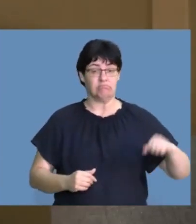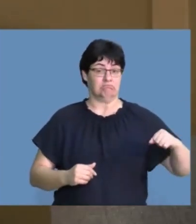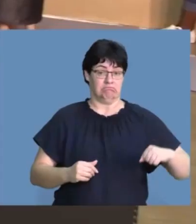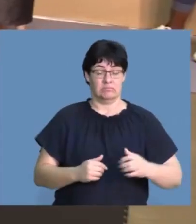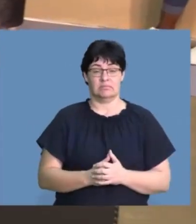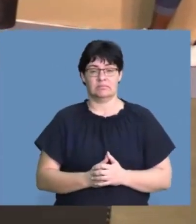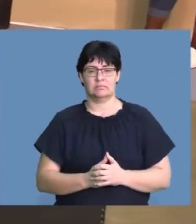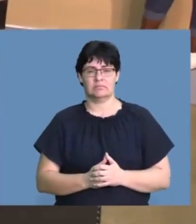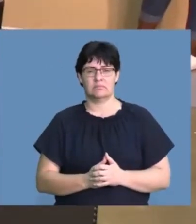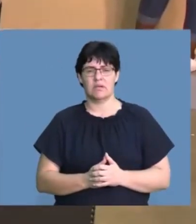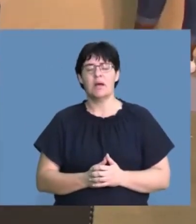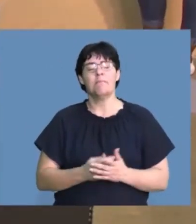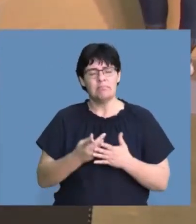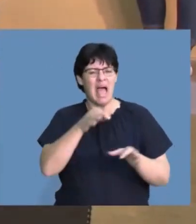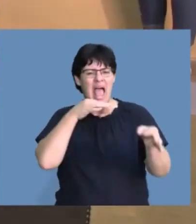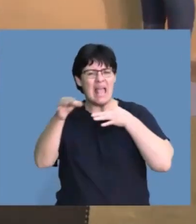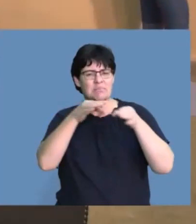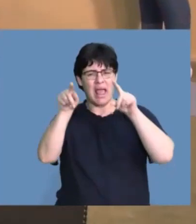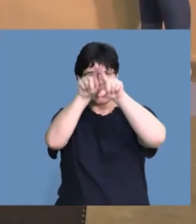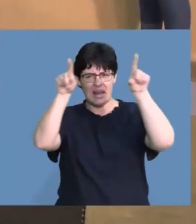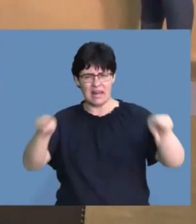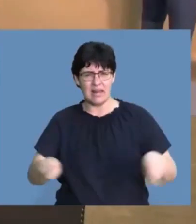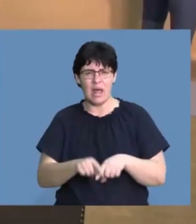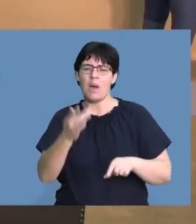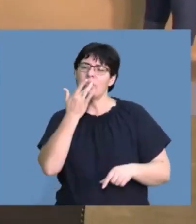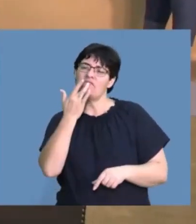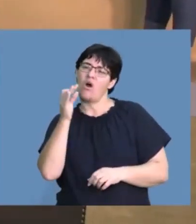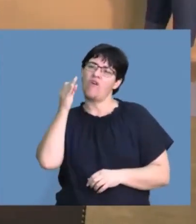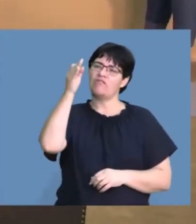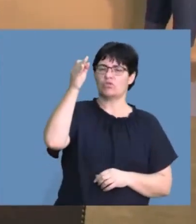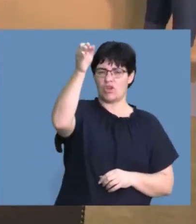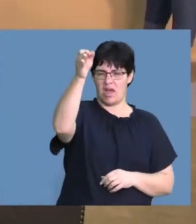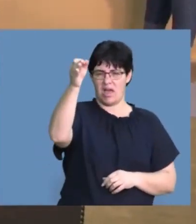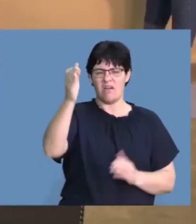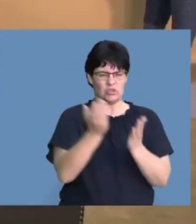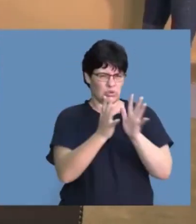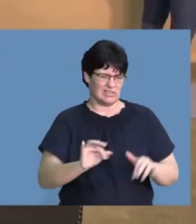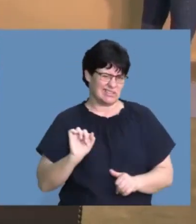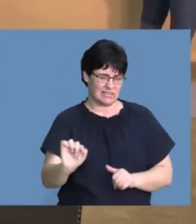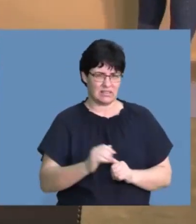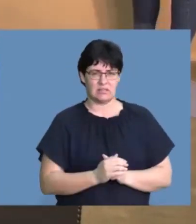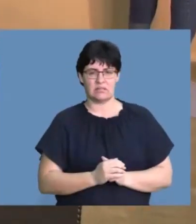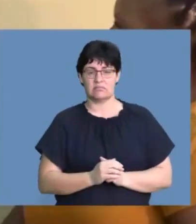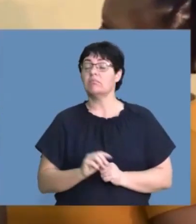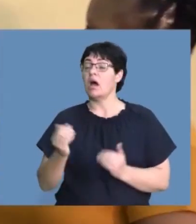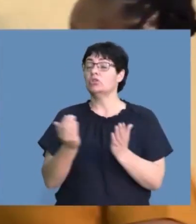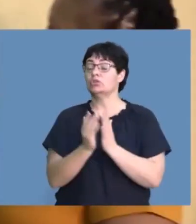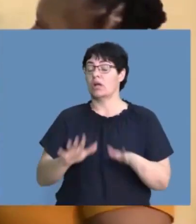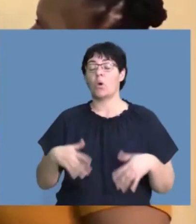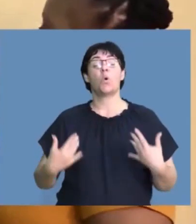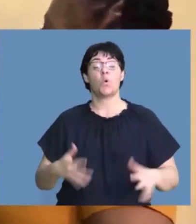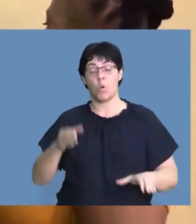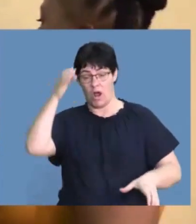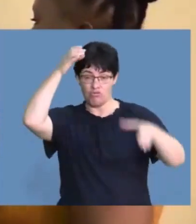creative. Take us through this vision of the preferred future that the student has. One of my students made